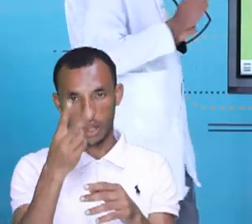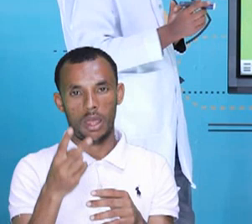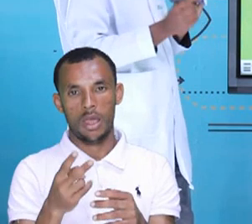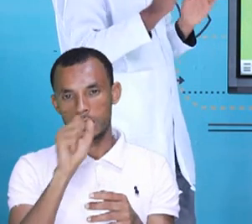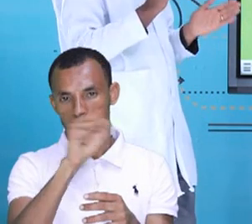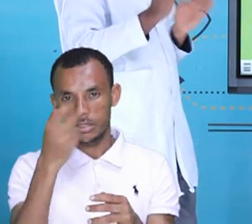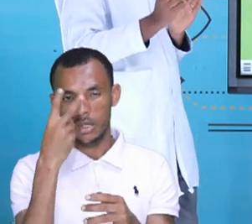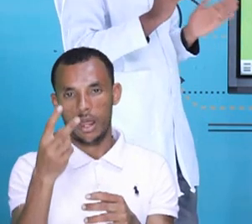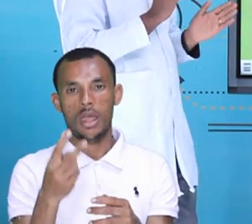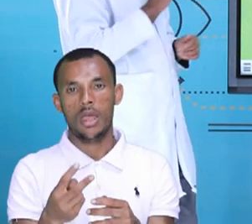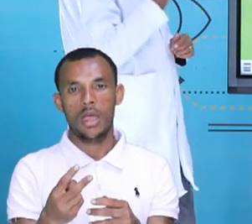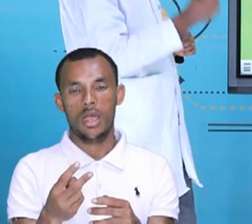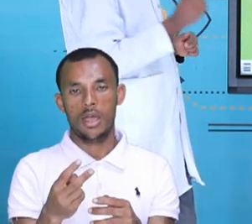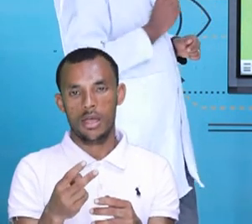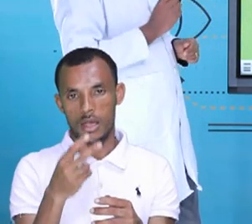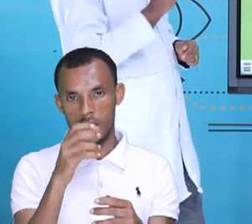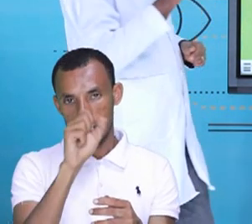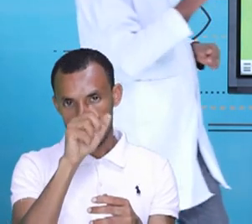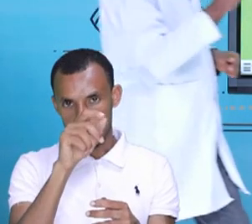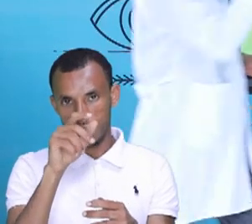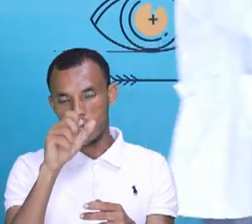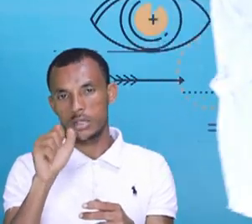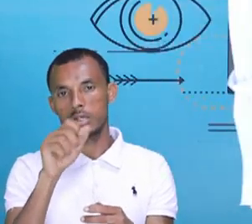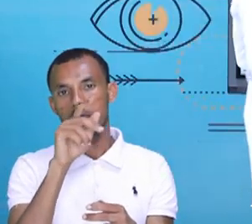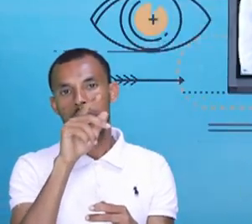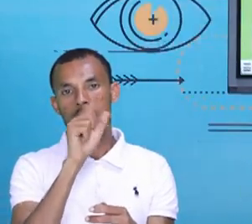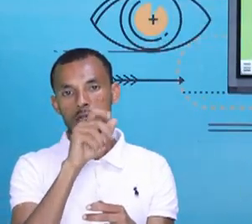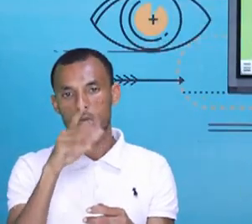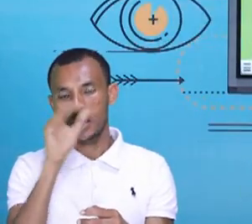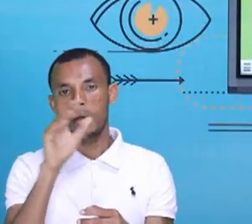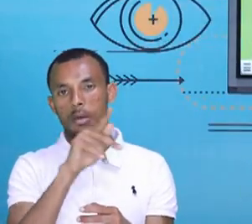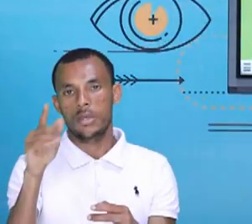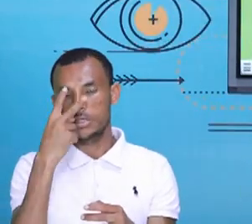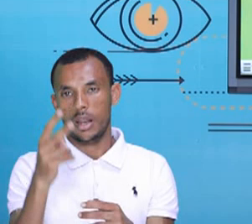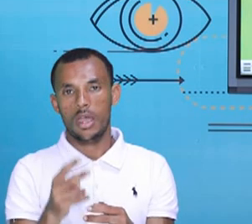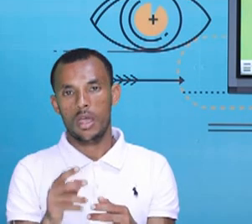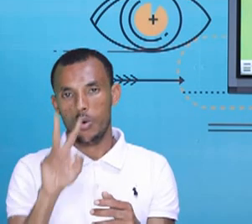Before SS, PP, and SP, there are two types of overlaps.